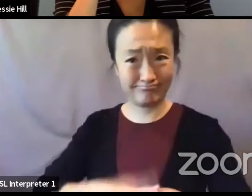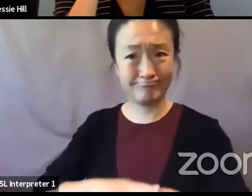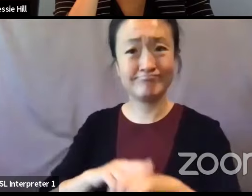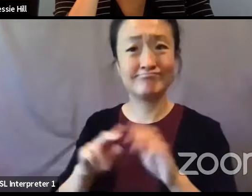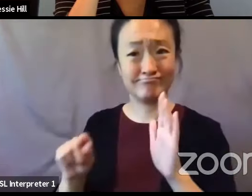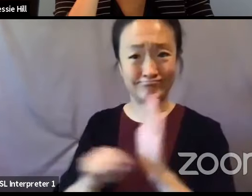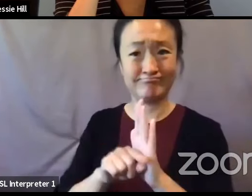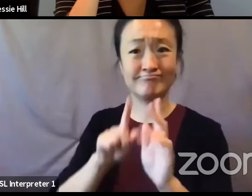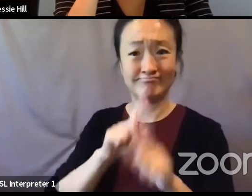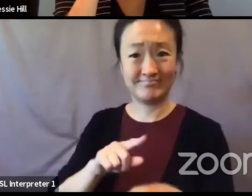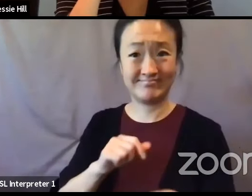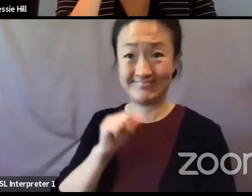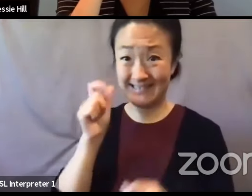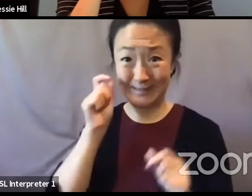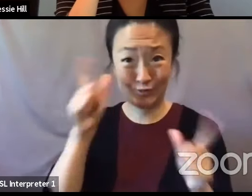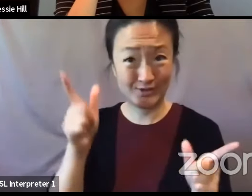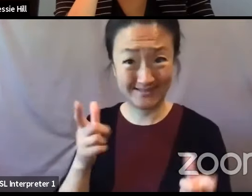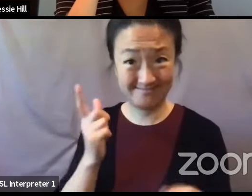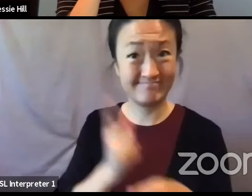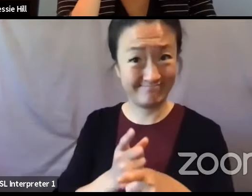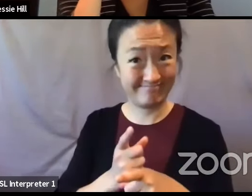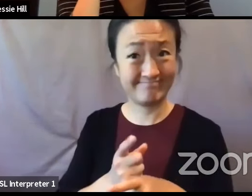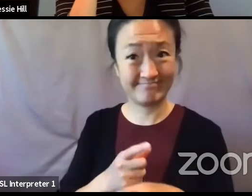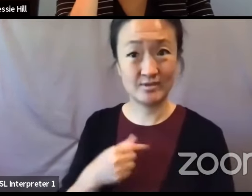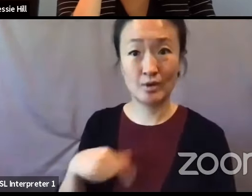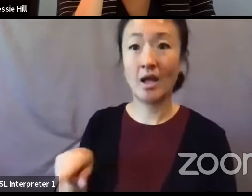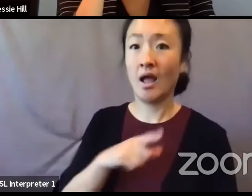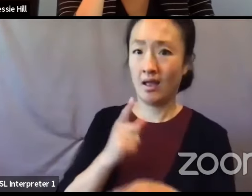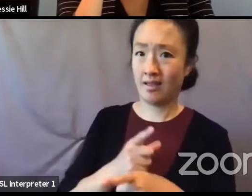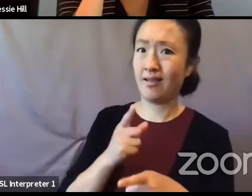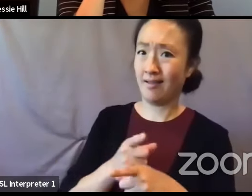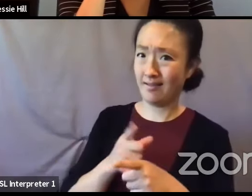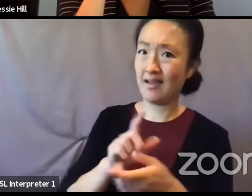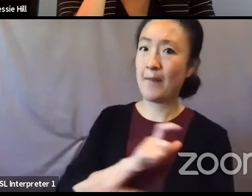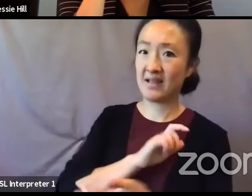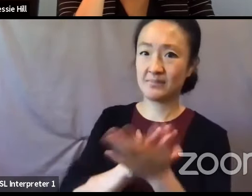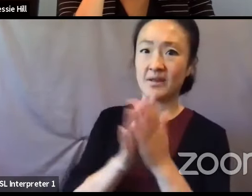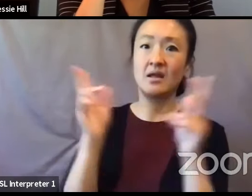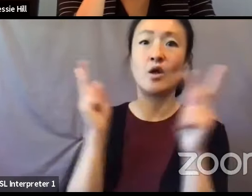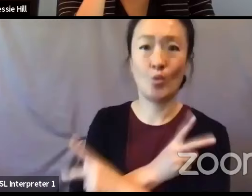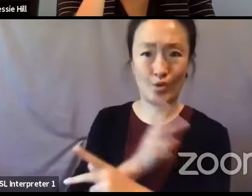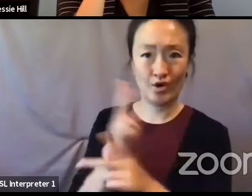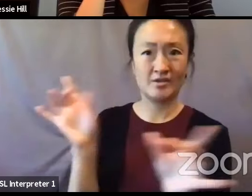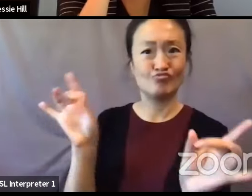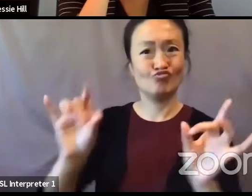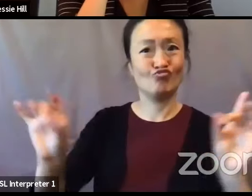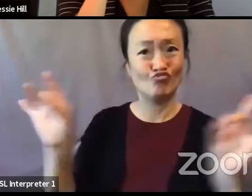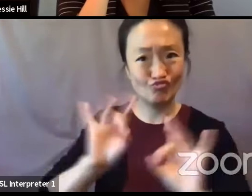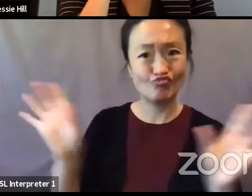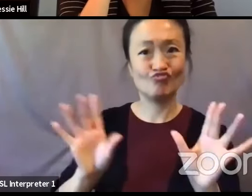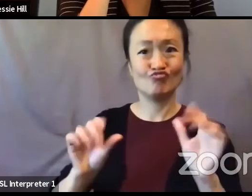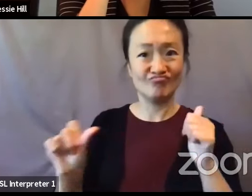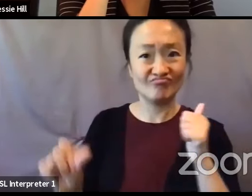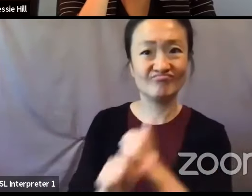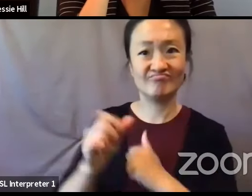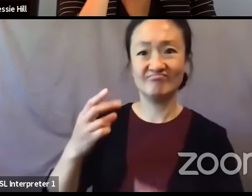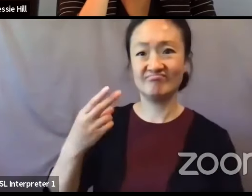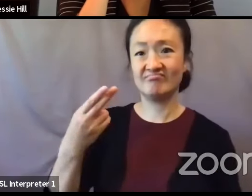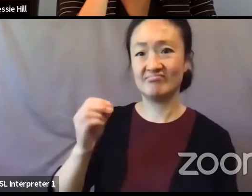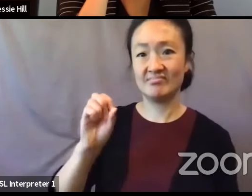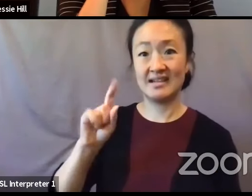it should not surprise us that the police are more hostile to protests that they see as against them